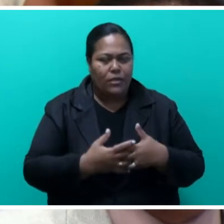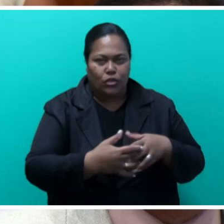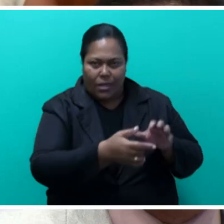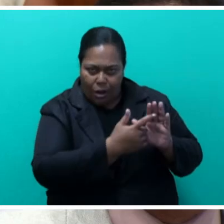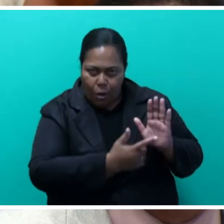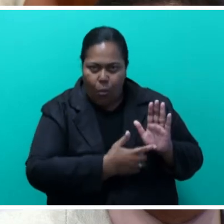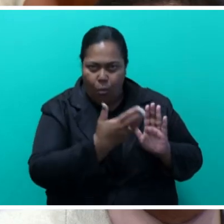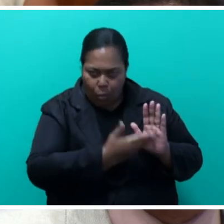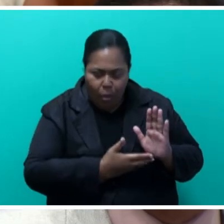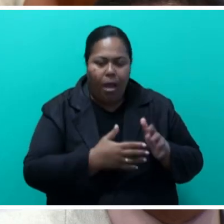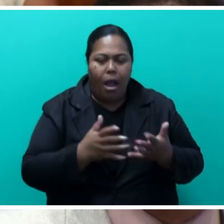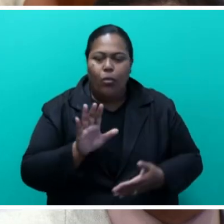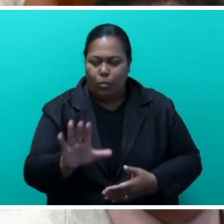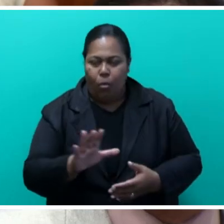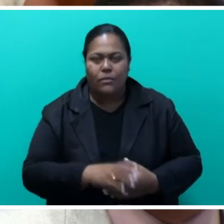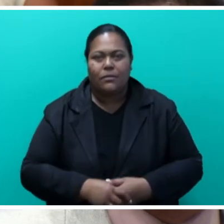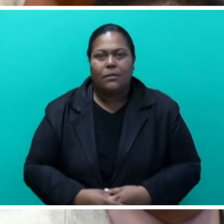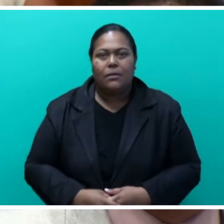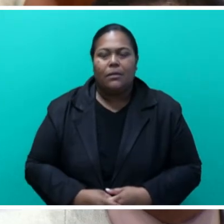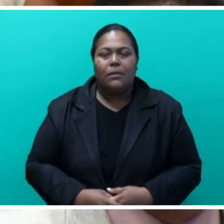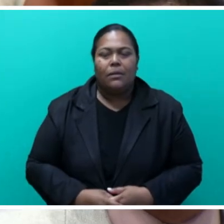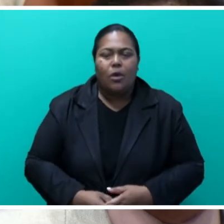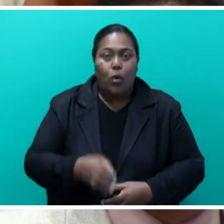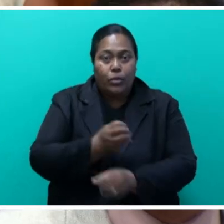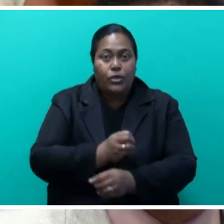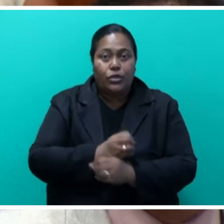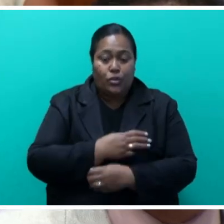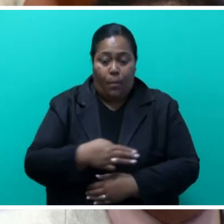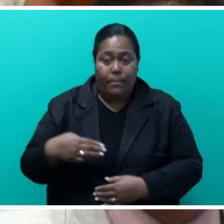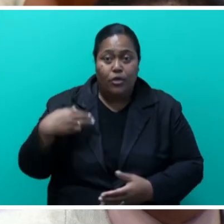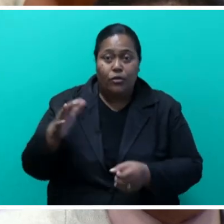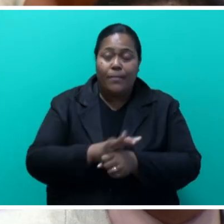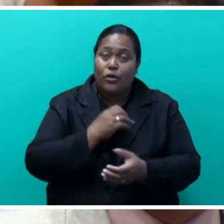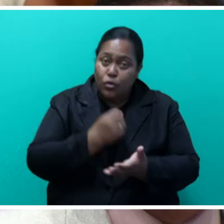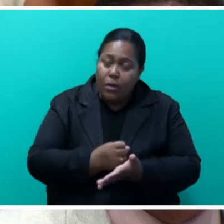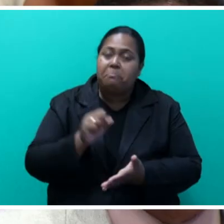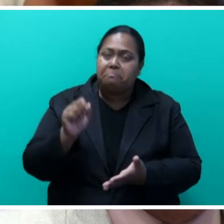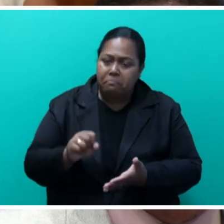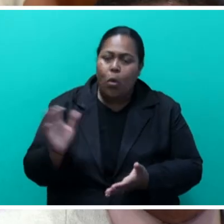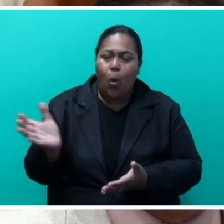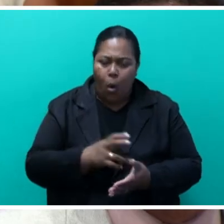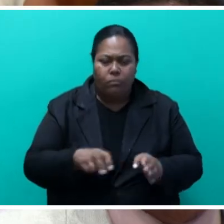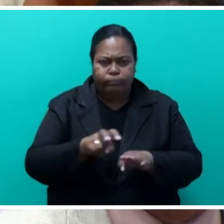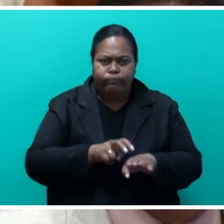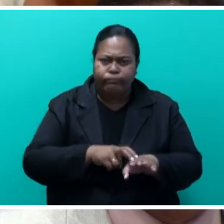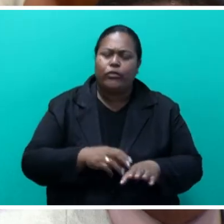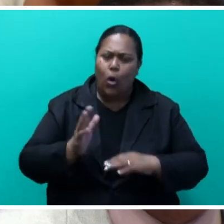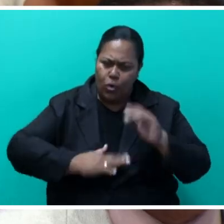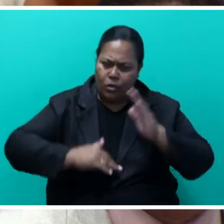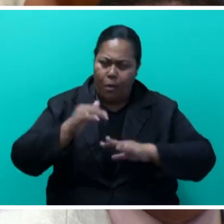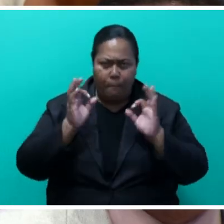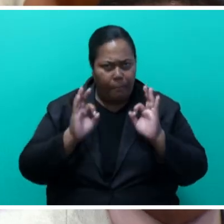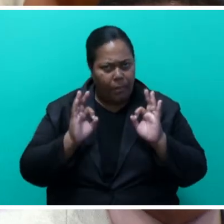safety measures. Mr. Speaker, sir, the Ministry ensures that all rides have been constructed properly and are in good